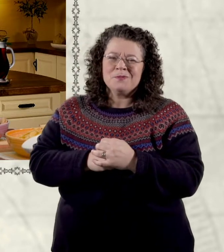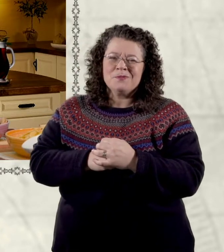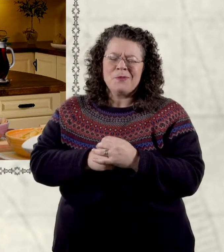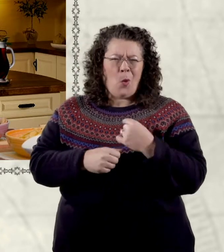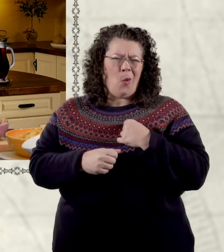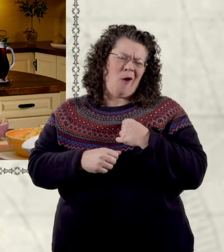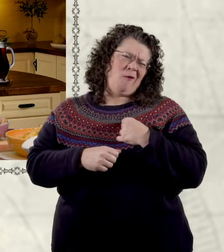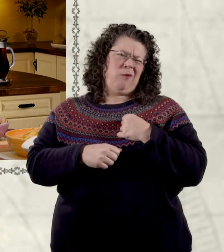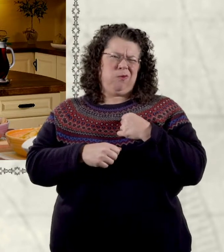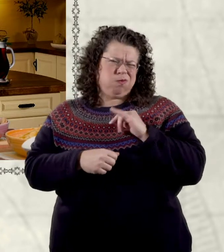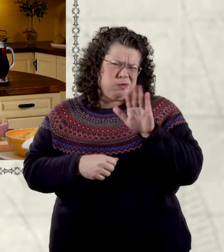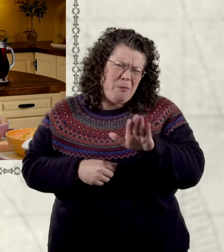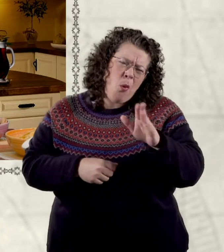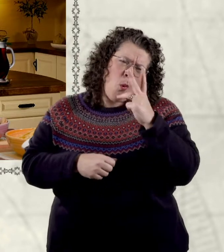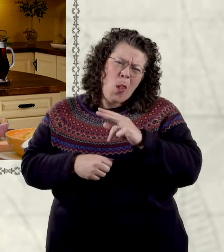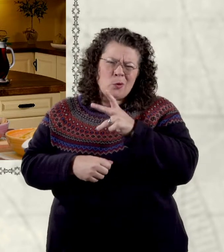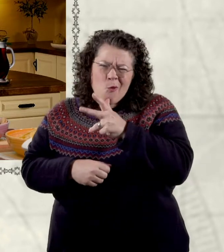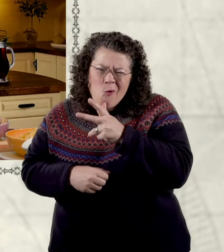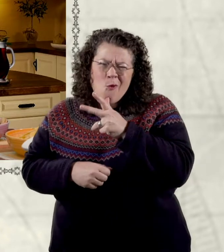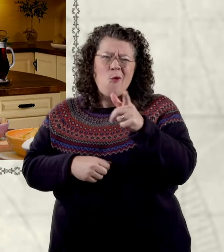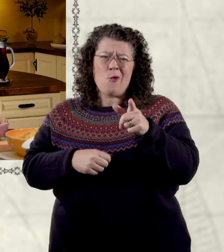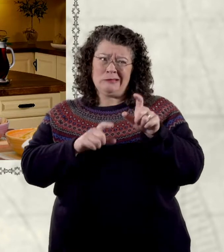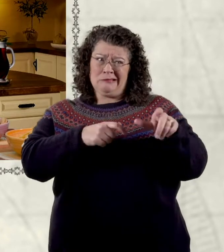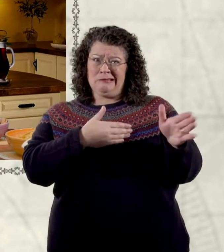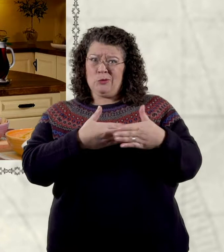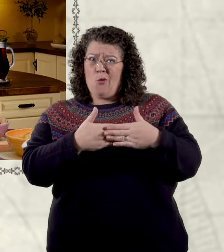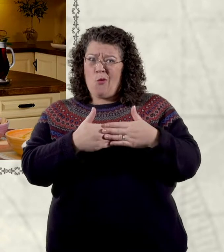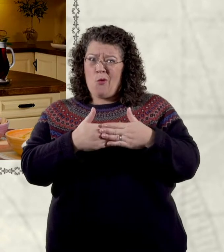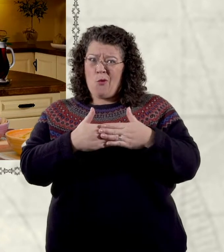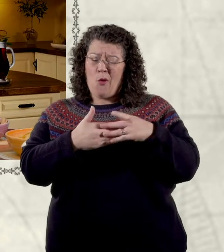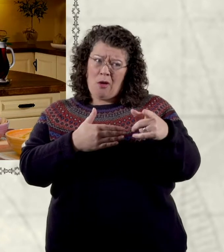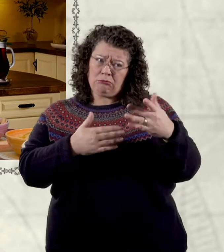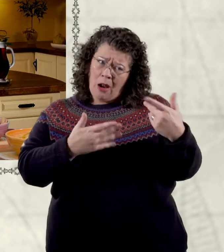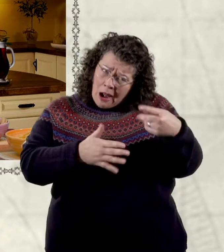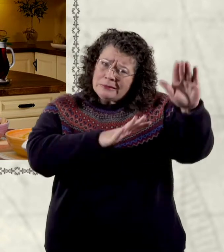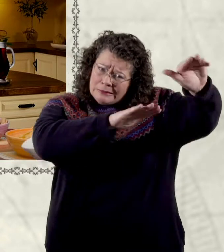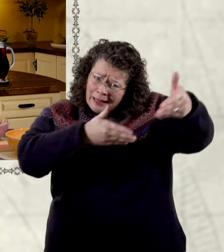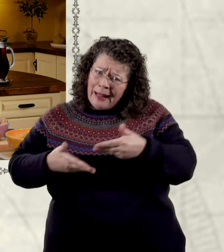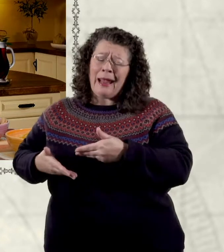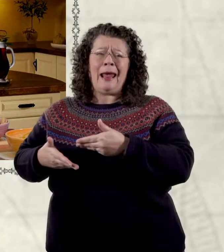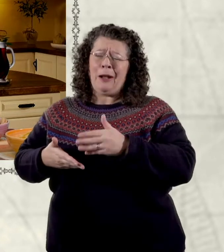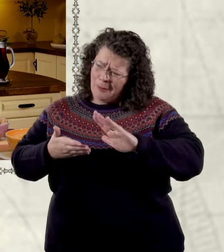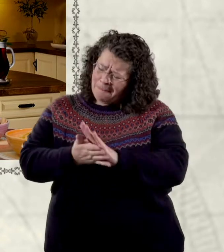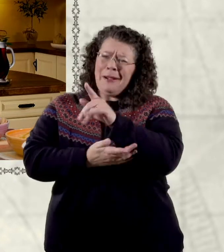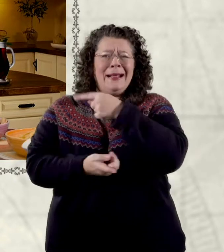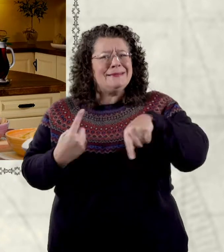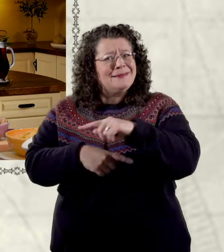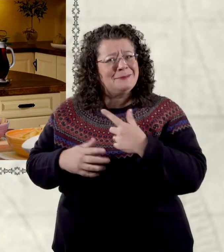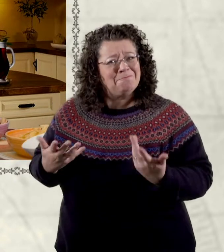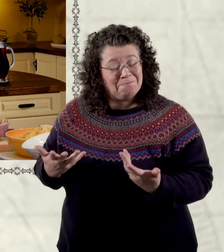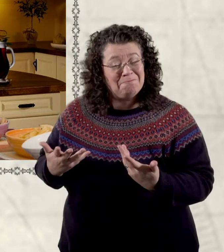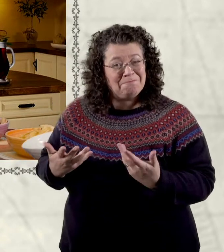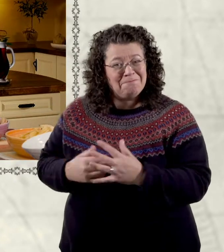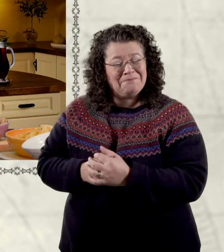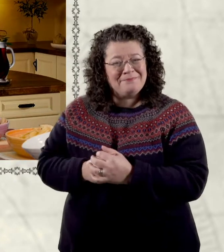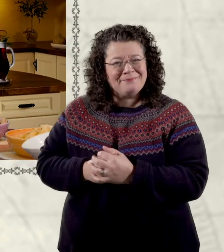We have a poor old horse, and he's standing at your door. If you only let him in, he'll please you all, I'm